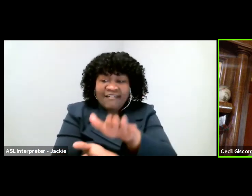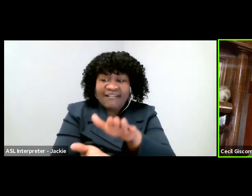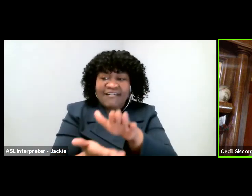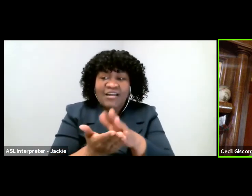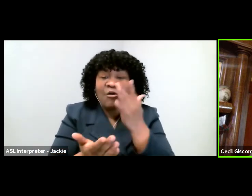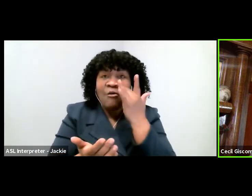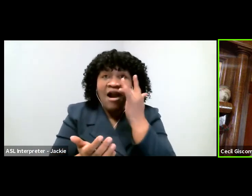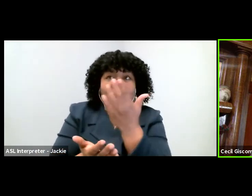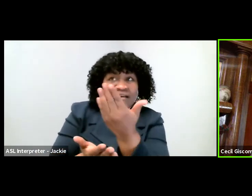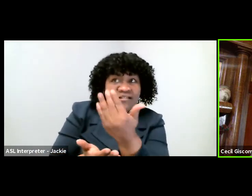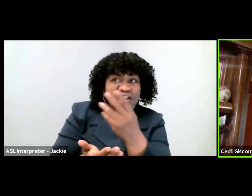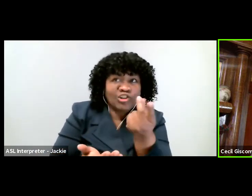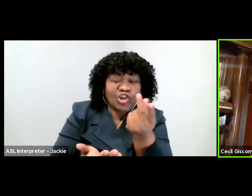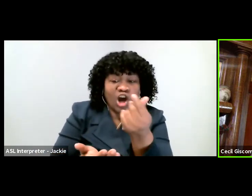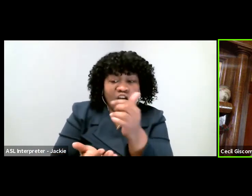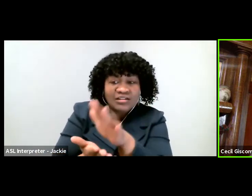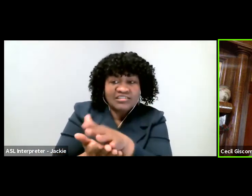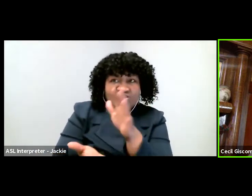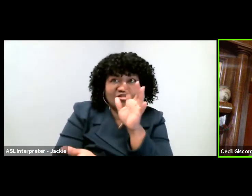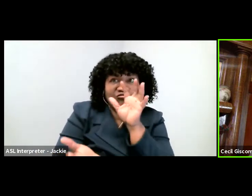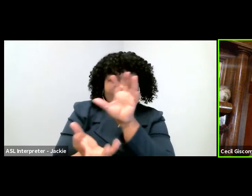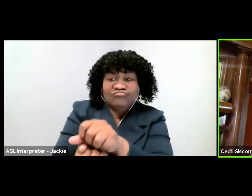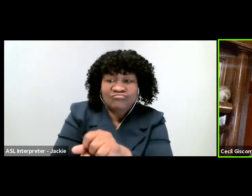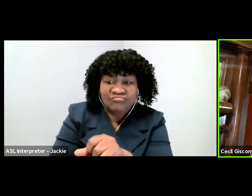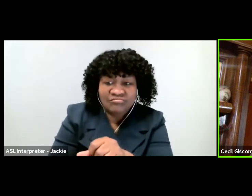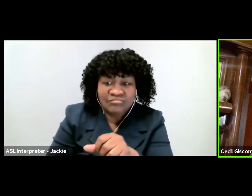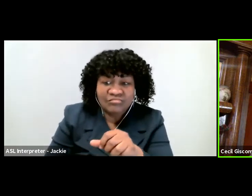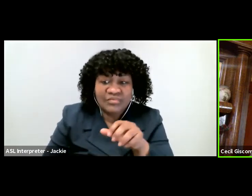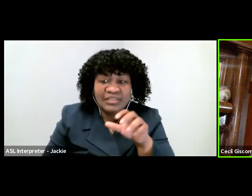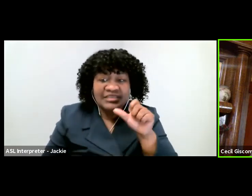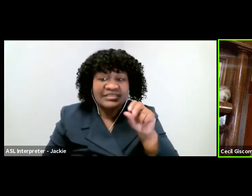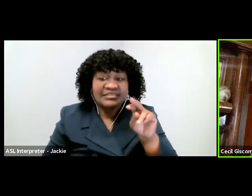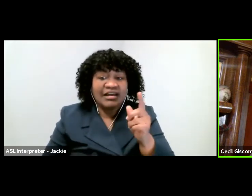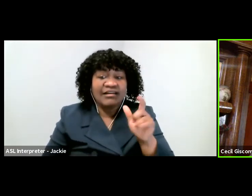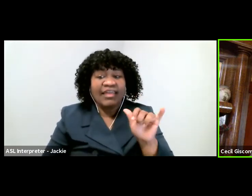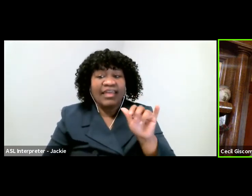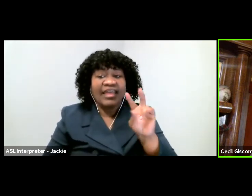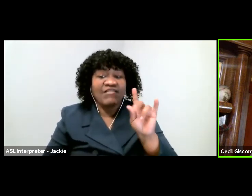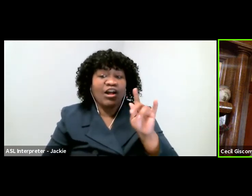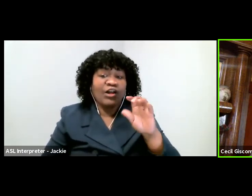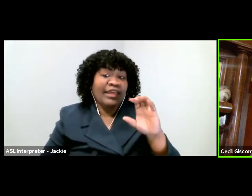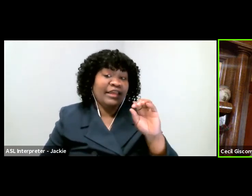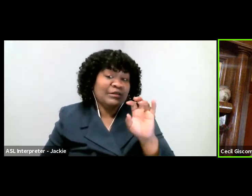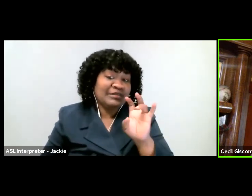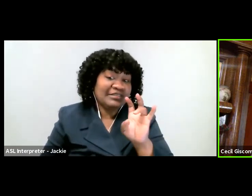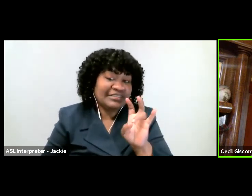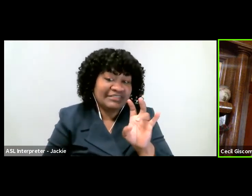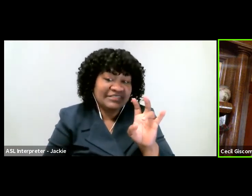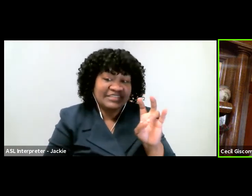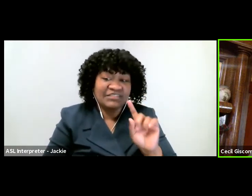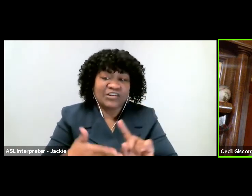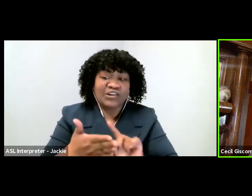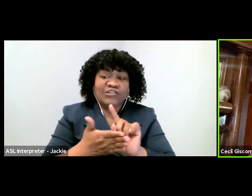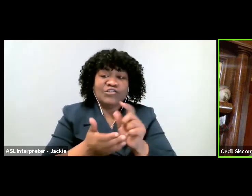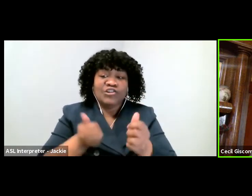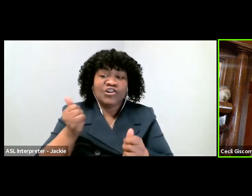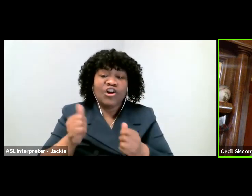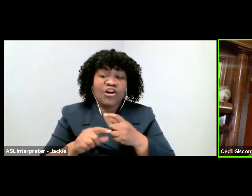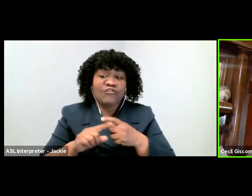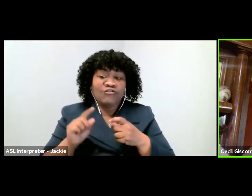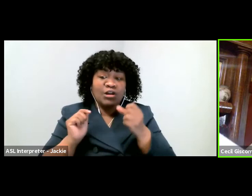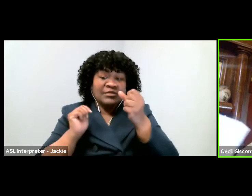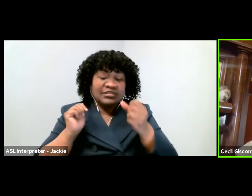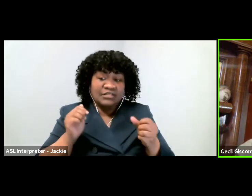doom. Sangay volcanoes, 77 hours by car from Paramaribo, or Parbo,